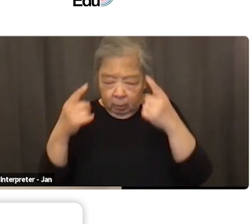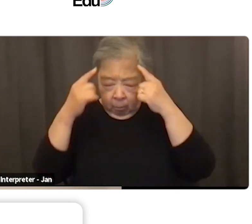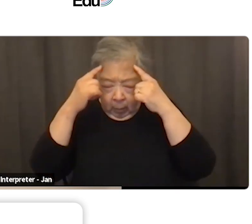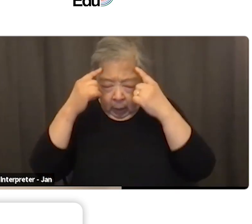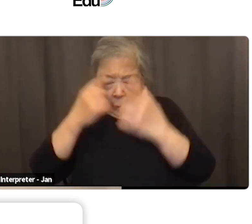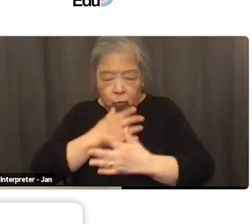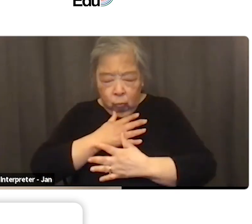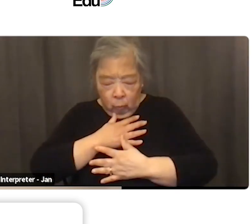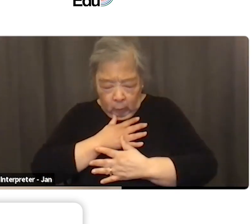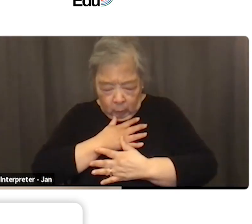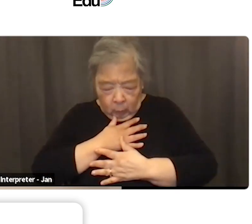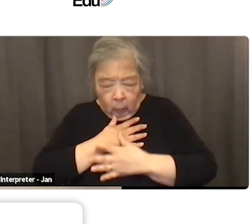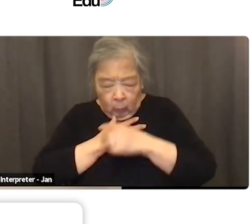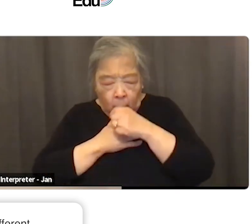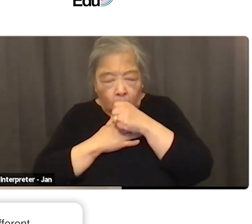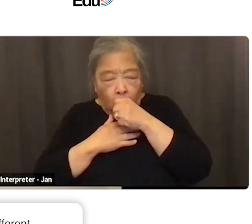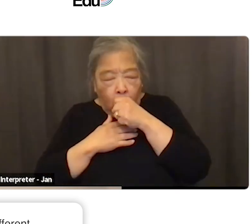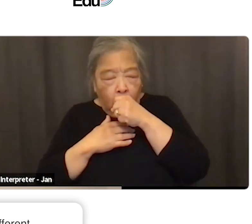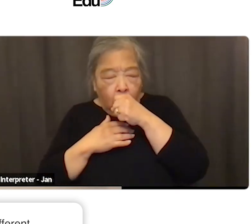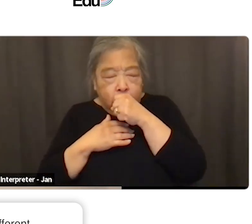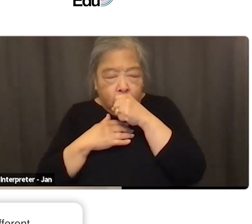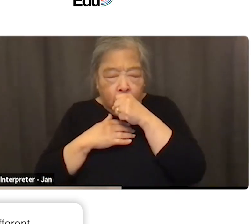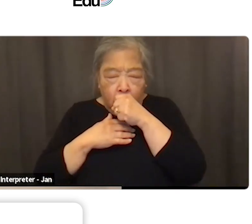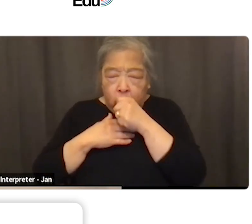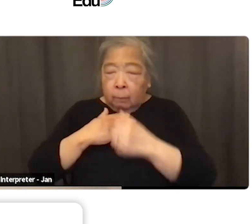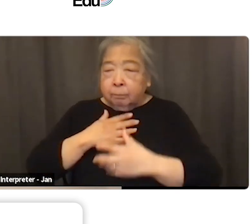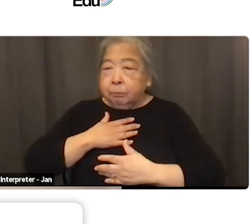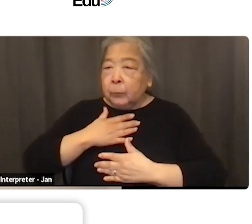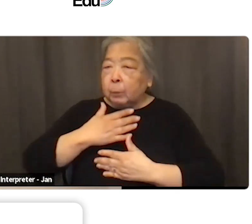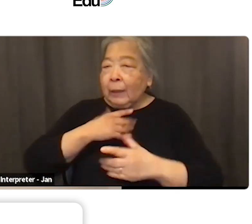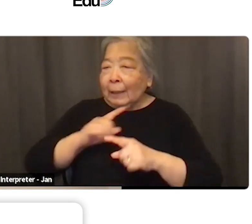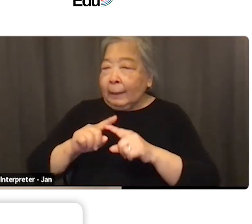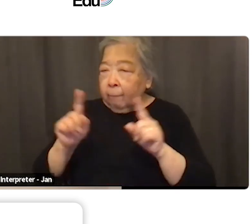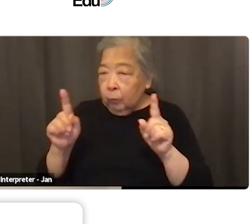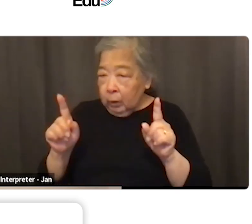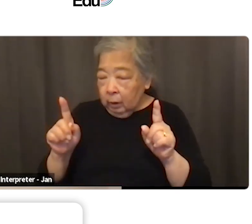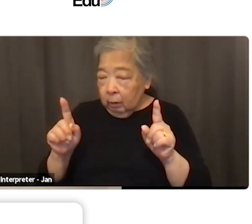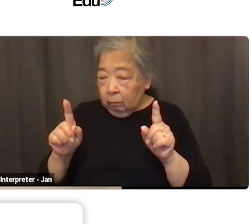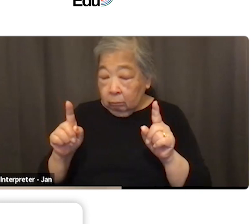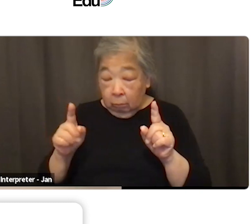then I breathe differently. So I have a different relationship with my actual breath.